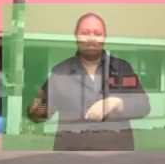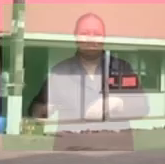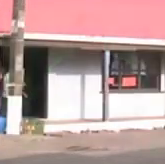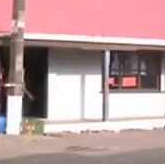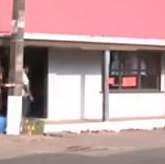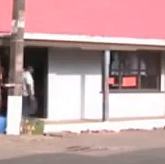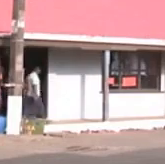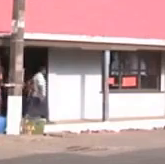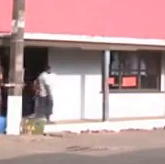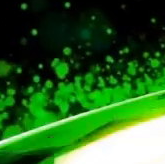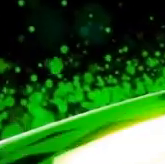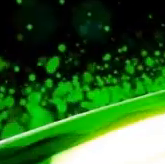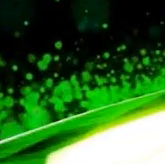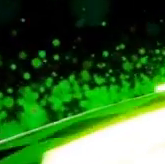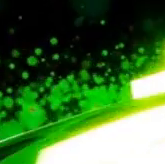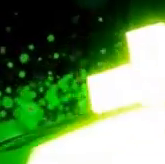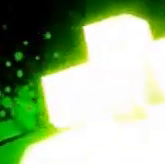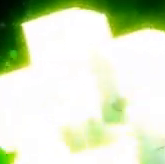News.